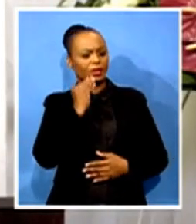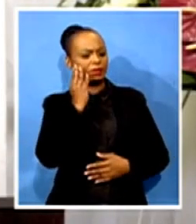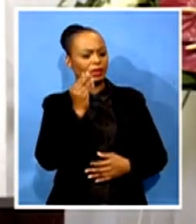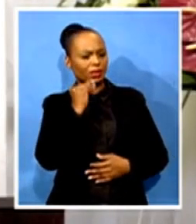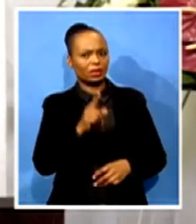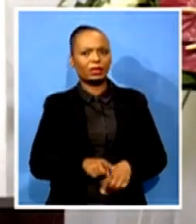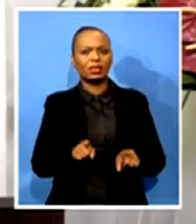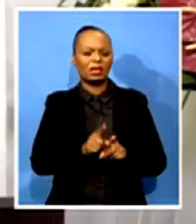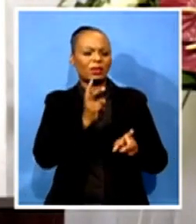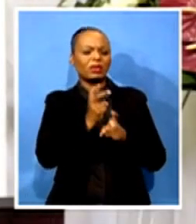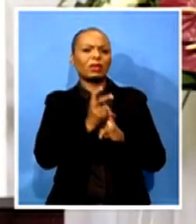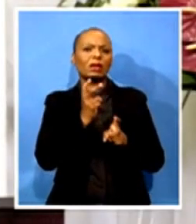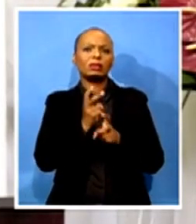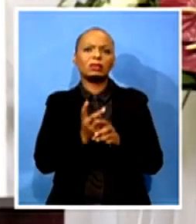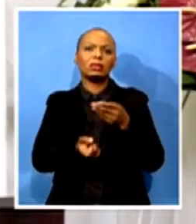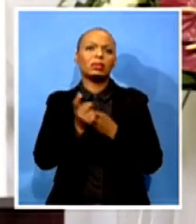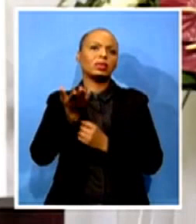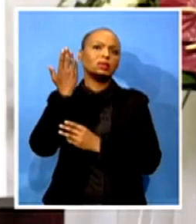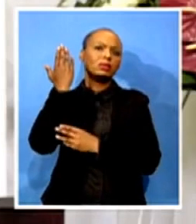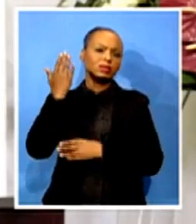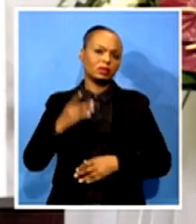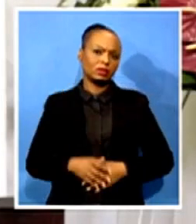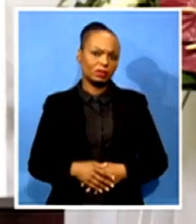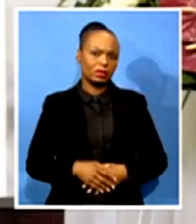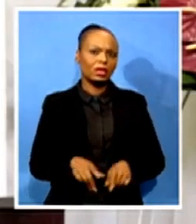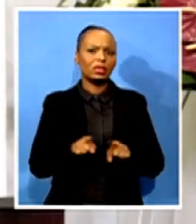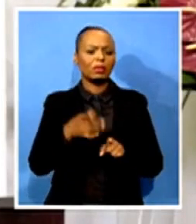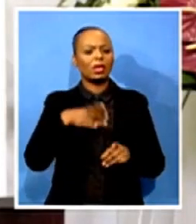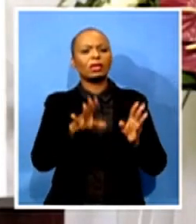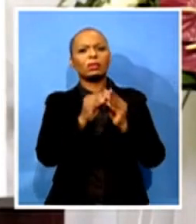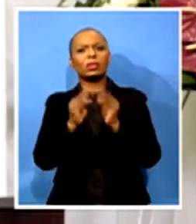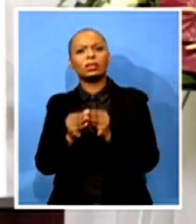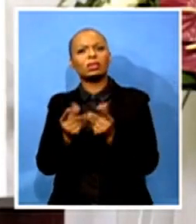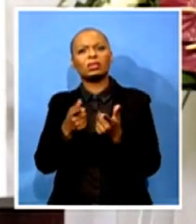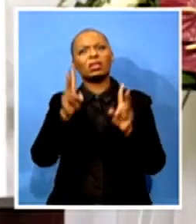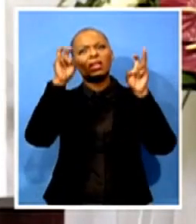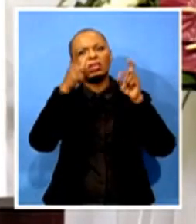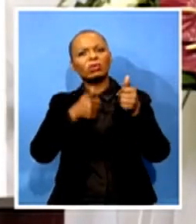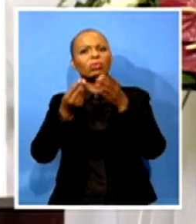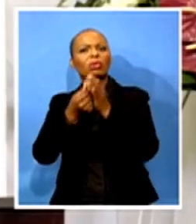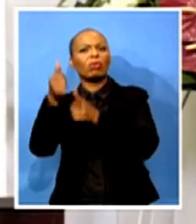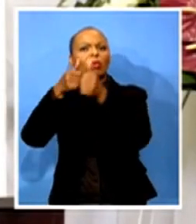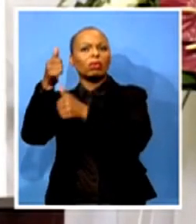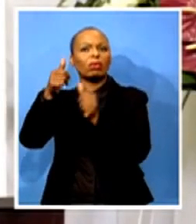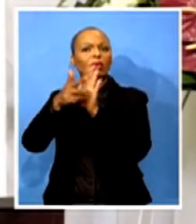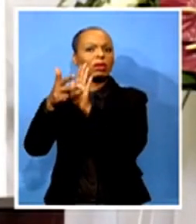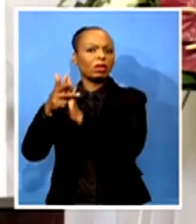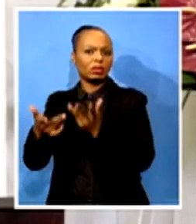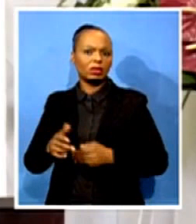hambayo to do with authorities. I think it was the welfare board, something like that.